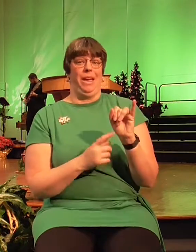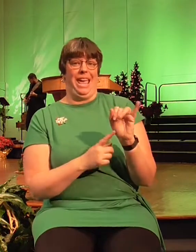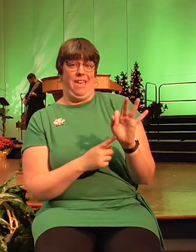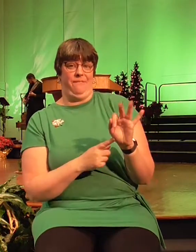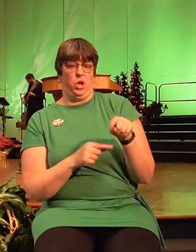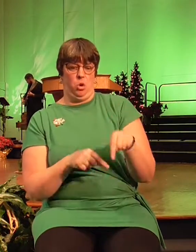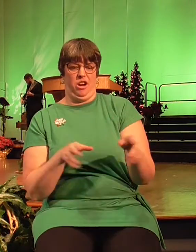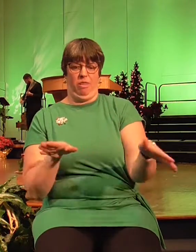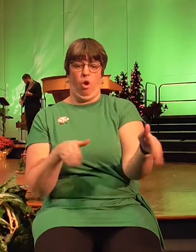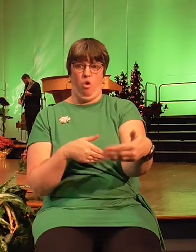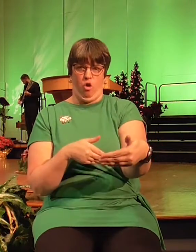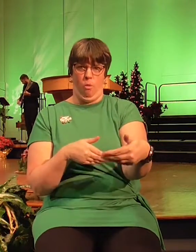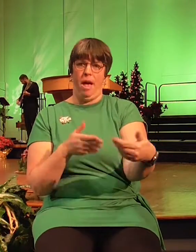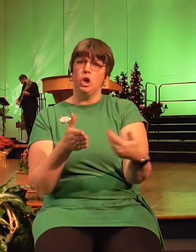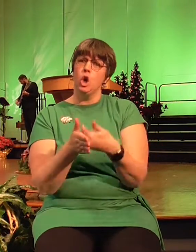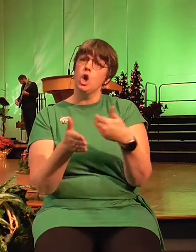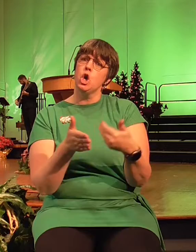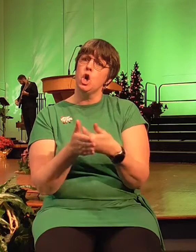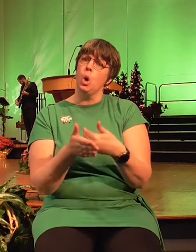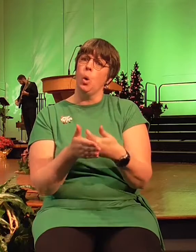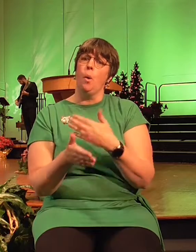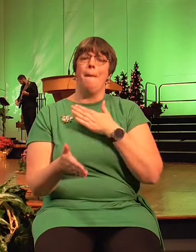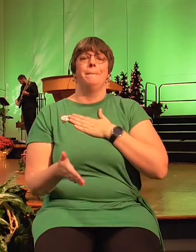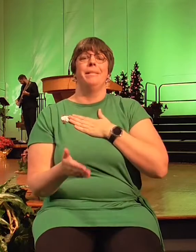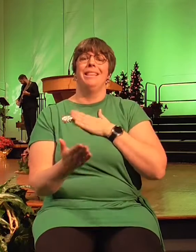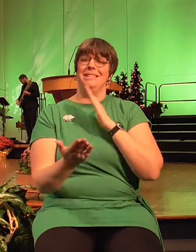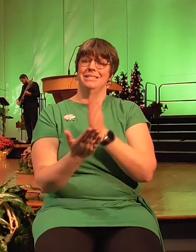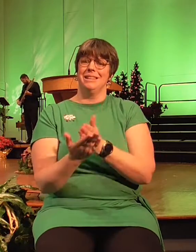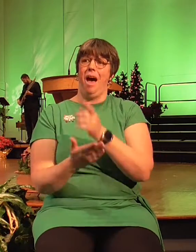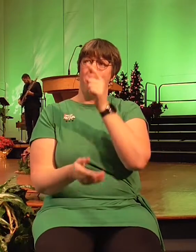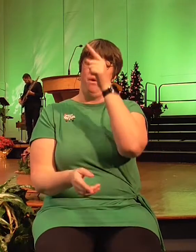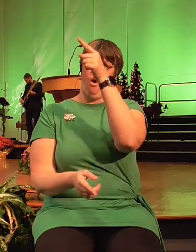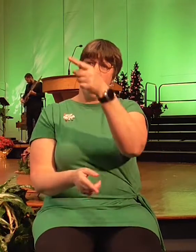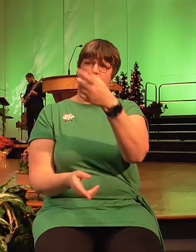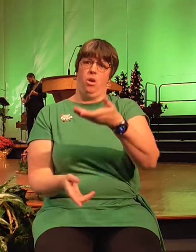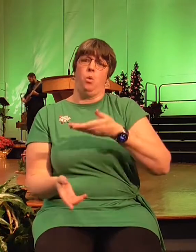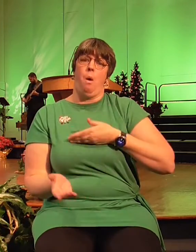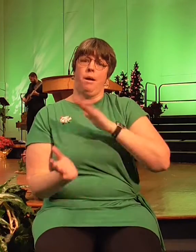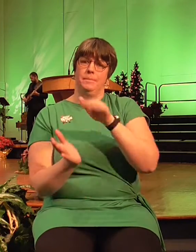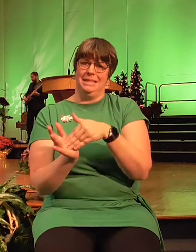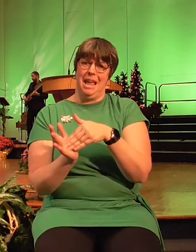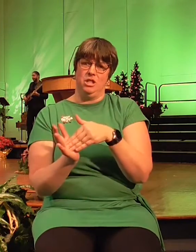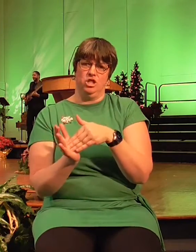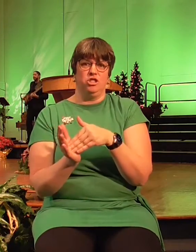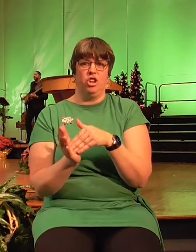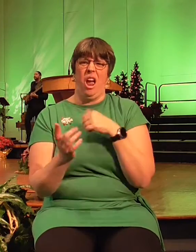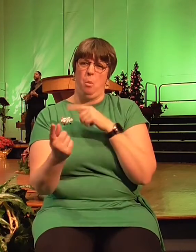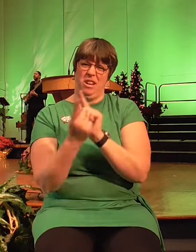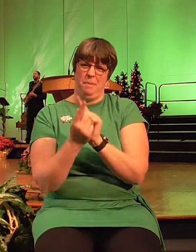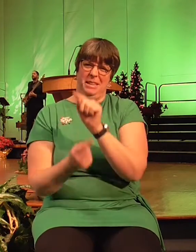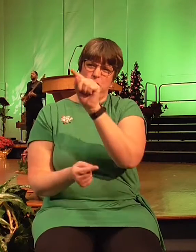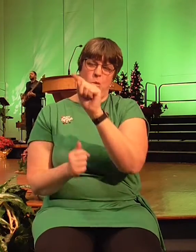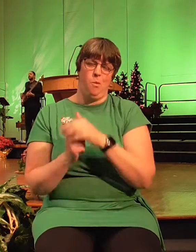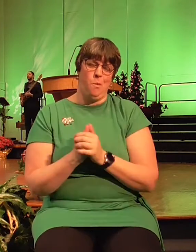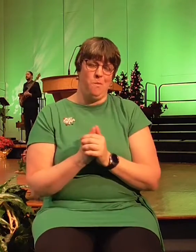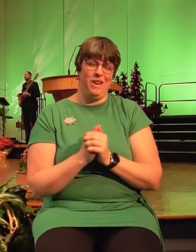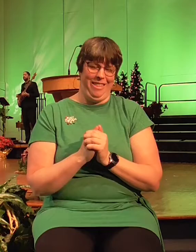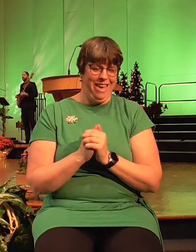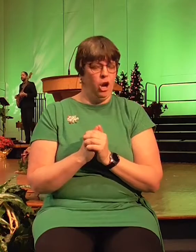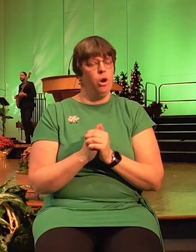If you are in the room and you're new to us, please stop by our Welcome Center. I'd love to greet you there. You may